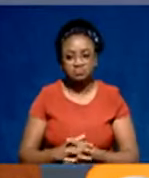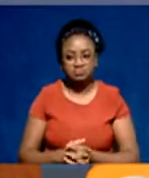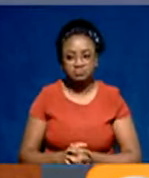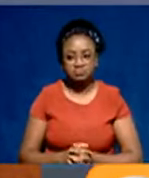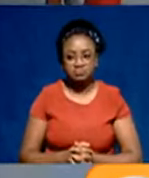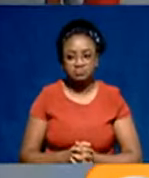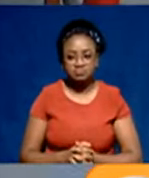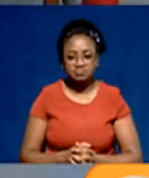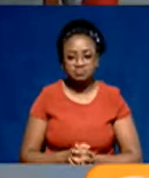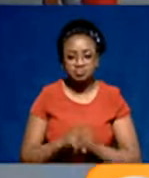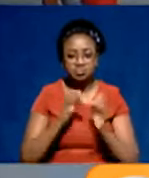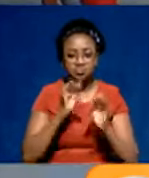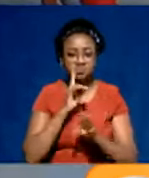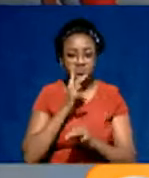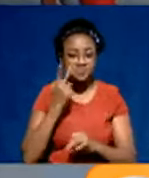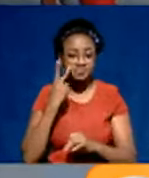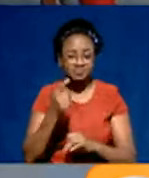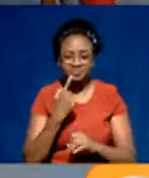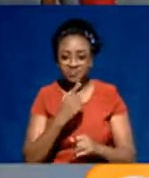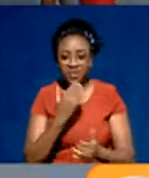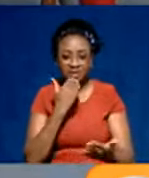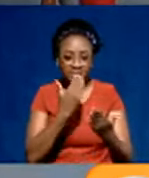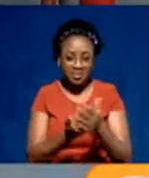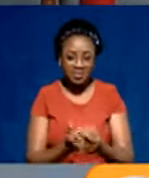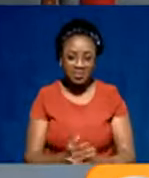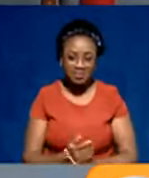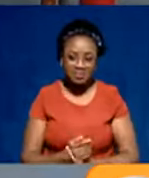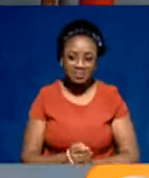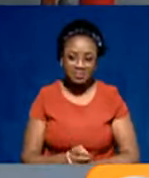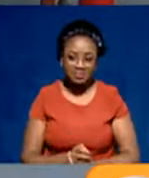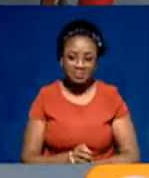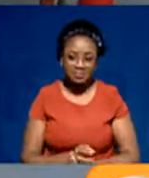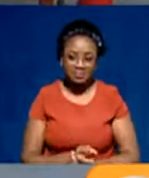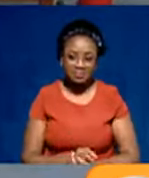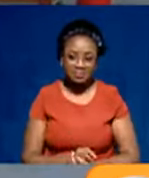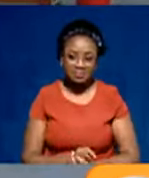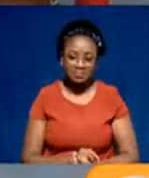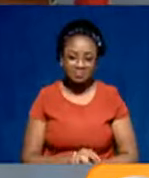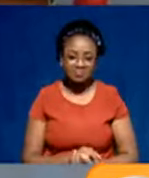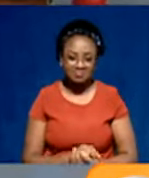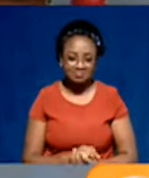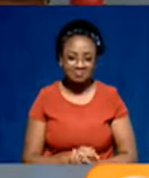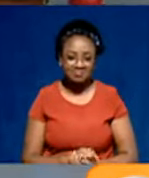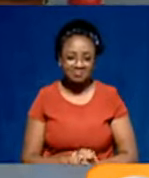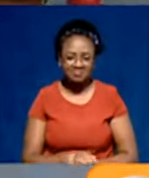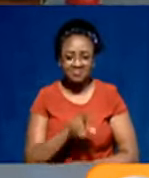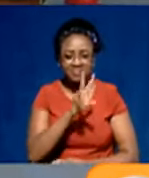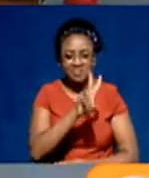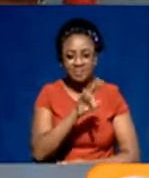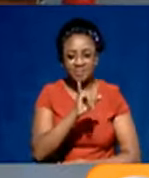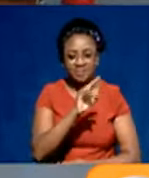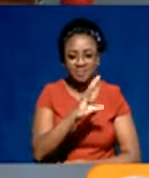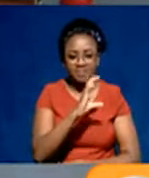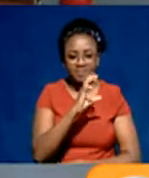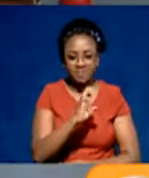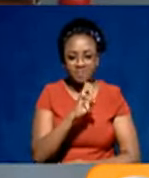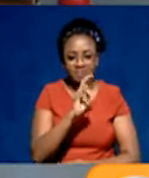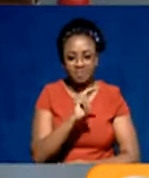Oh, so if I see him tomorrow, I'll tell him thank you for you. Thank you. Tell him also too. Vincent